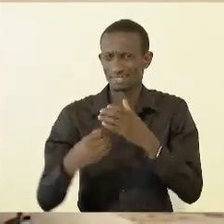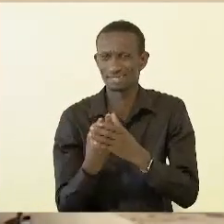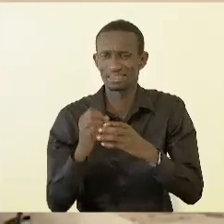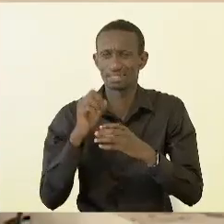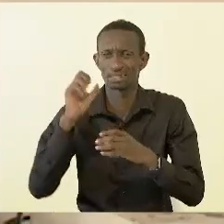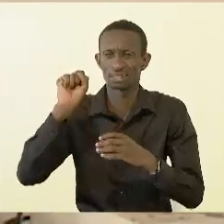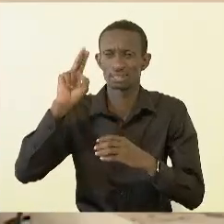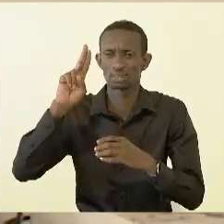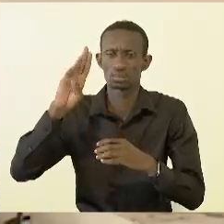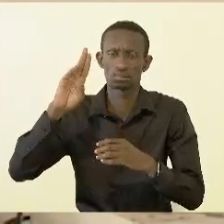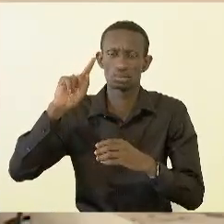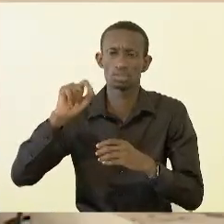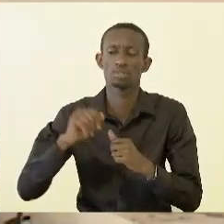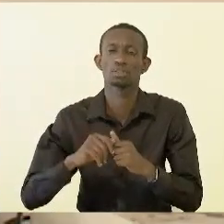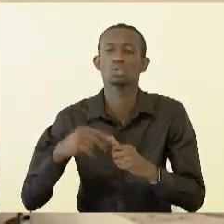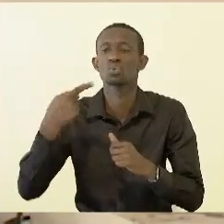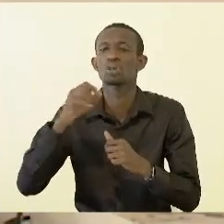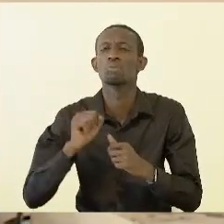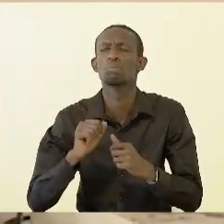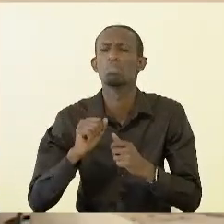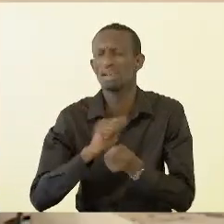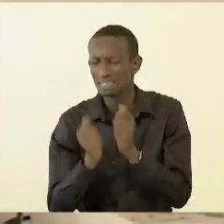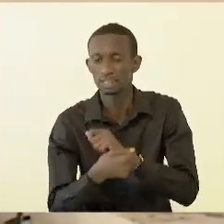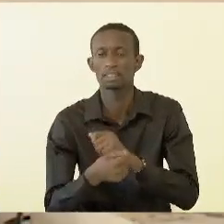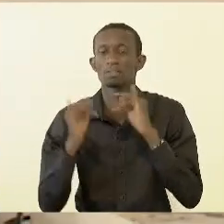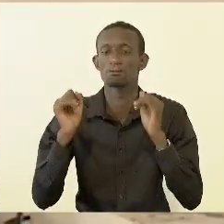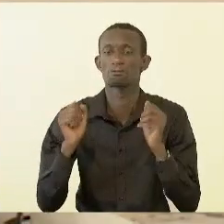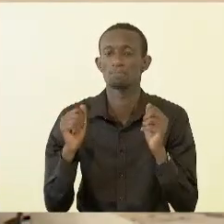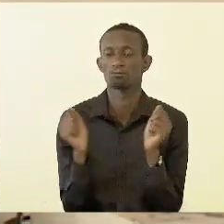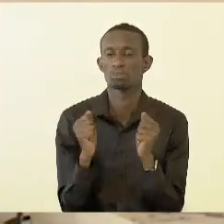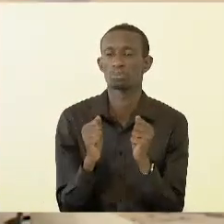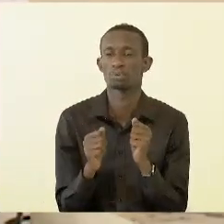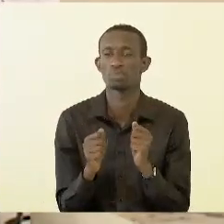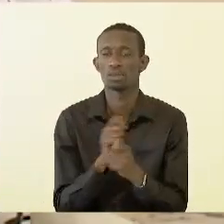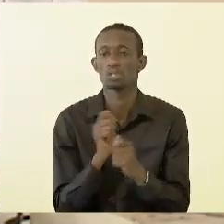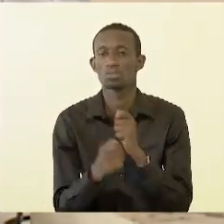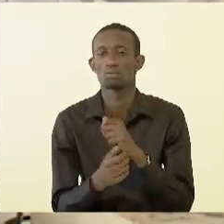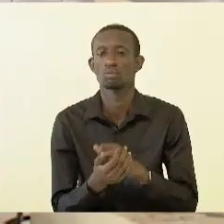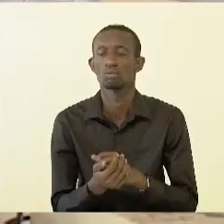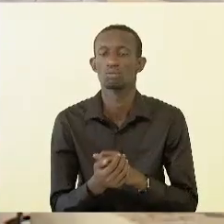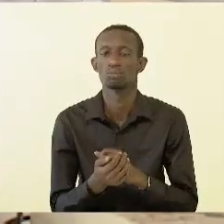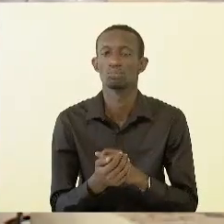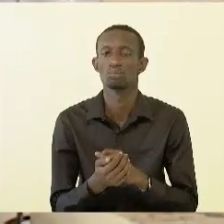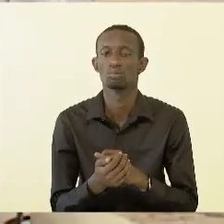The gas changes, so when it cools down, it changes into the